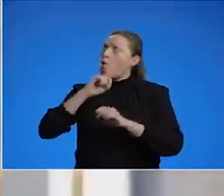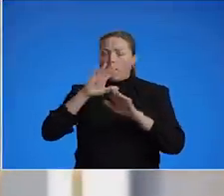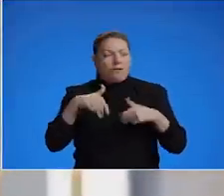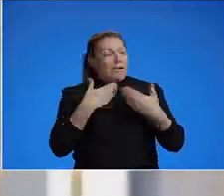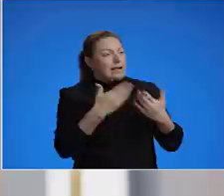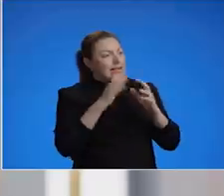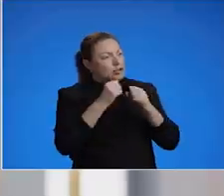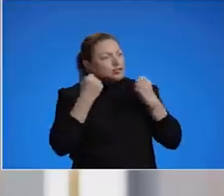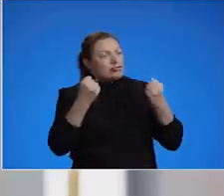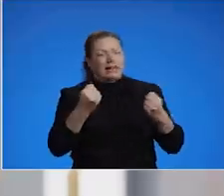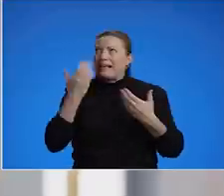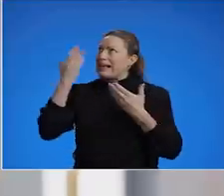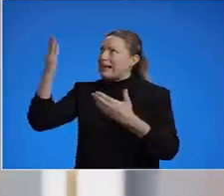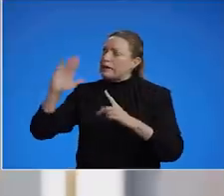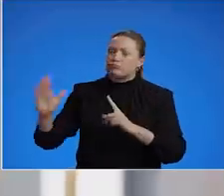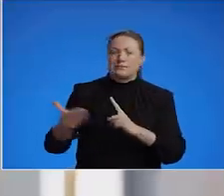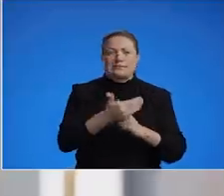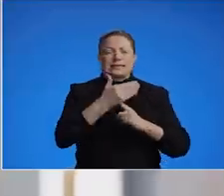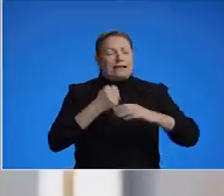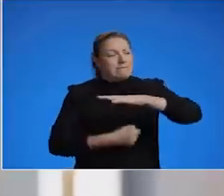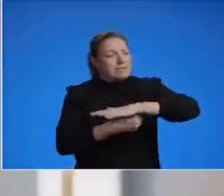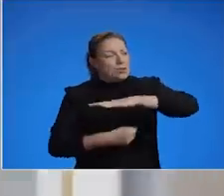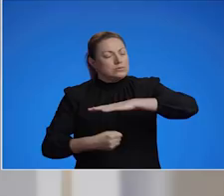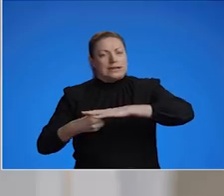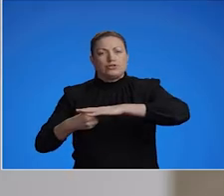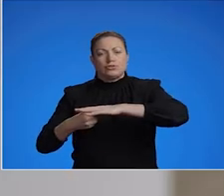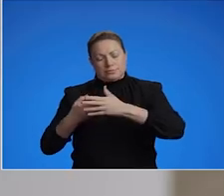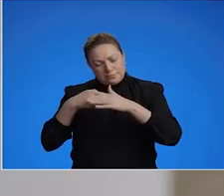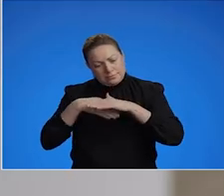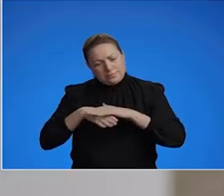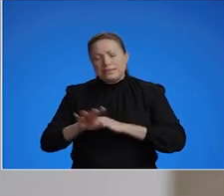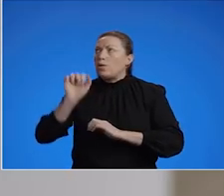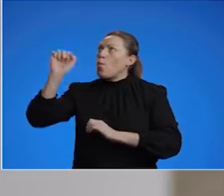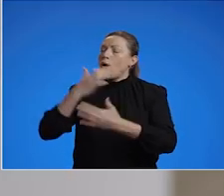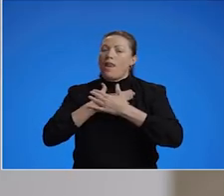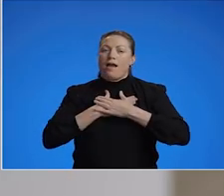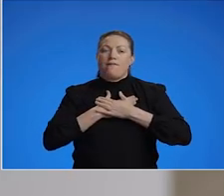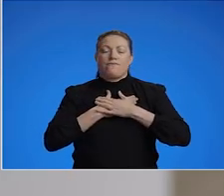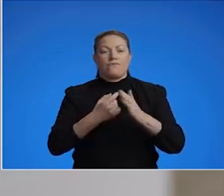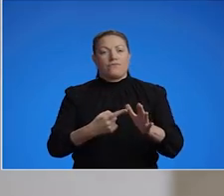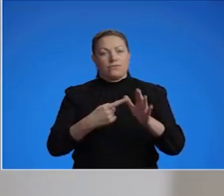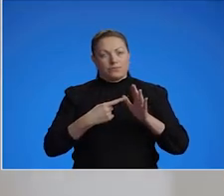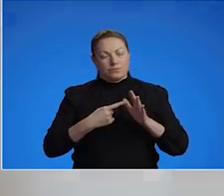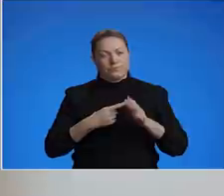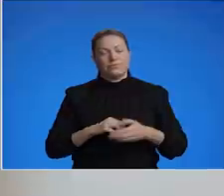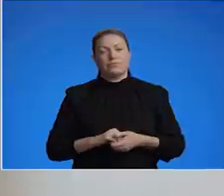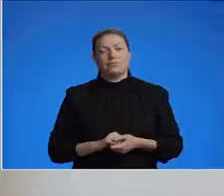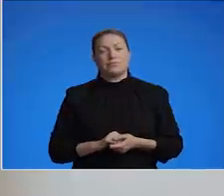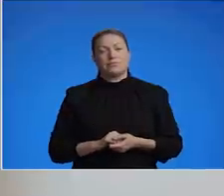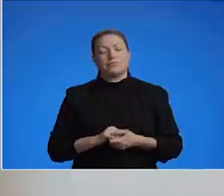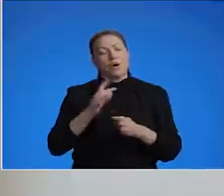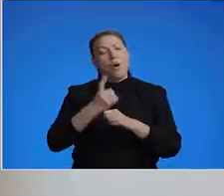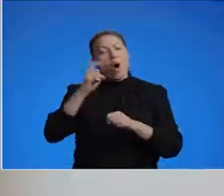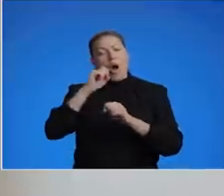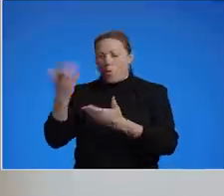fortress and our rock. In your love. Lord, hear our prayer. That God